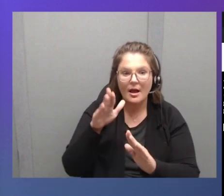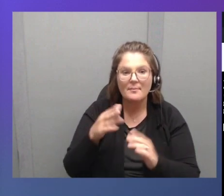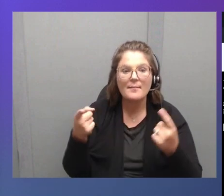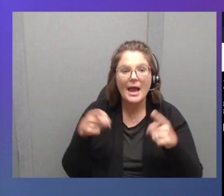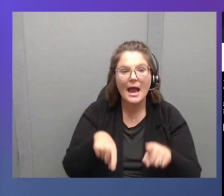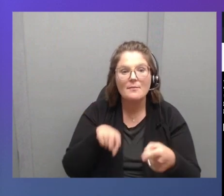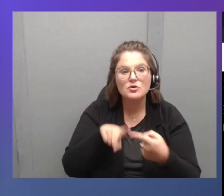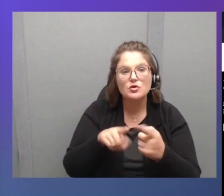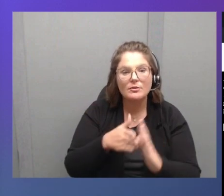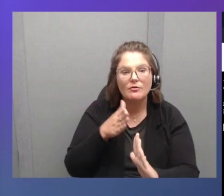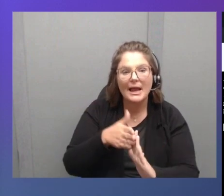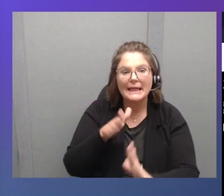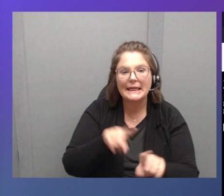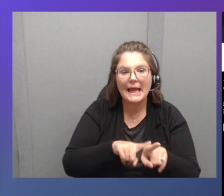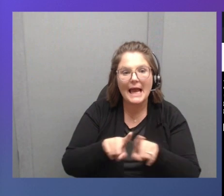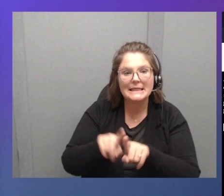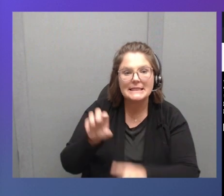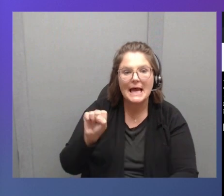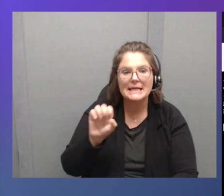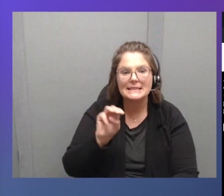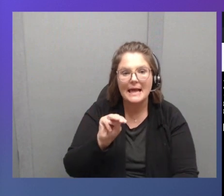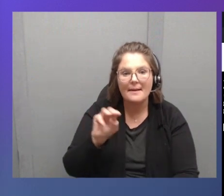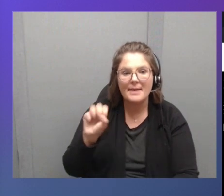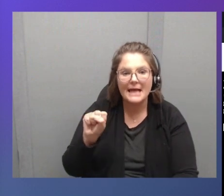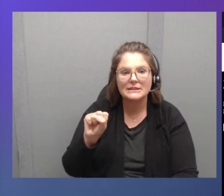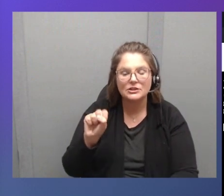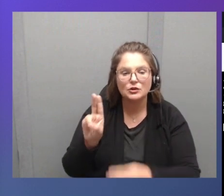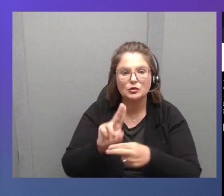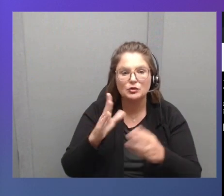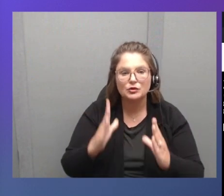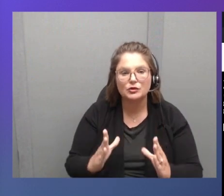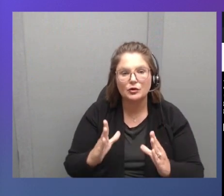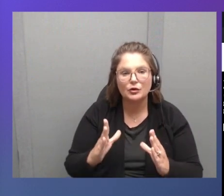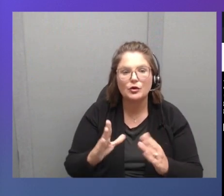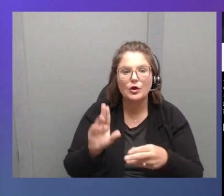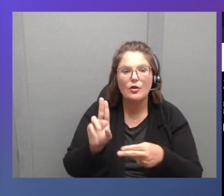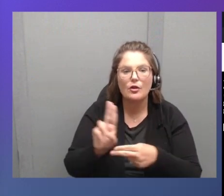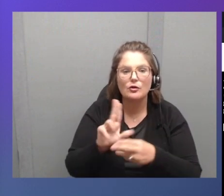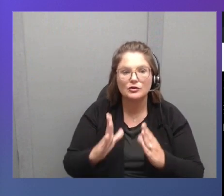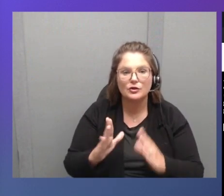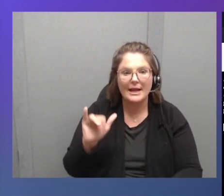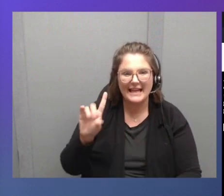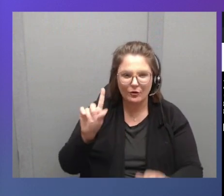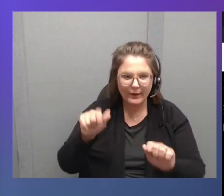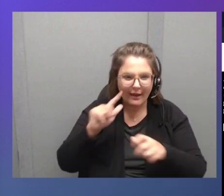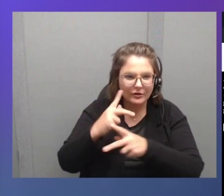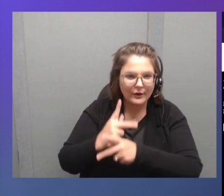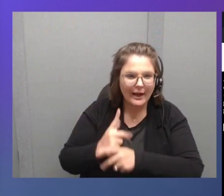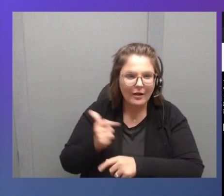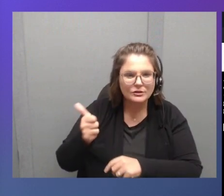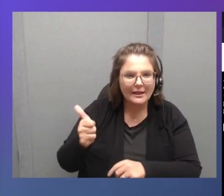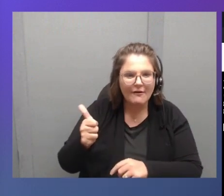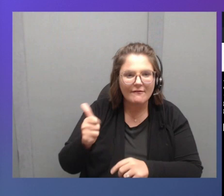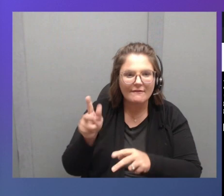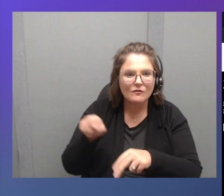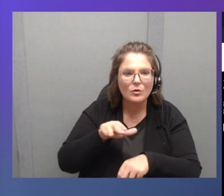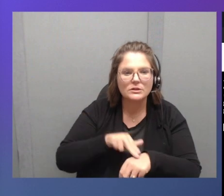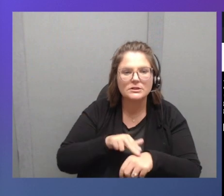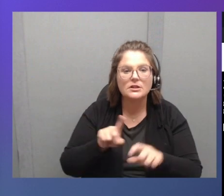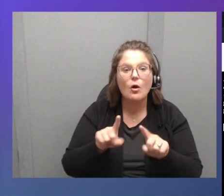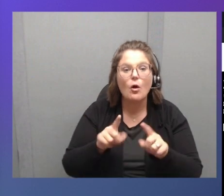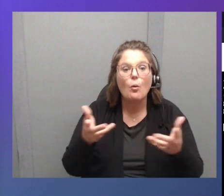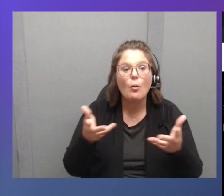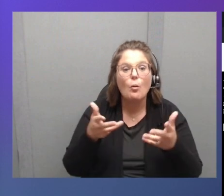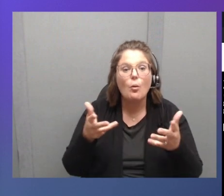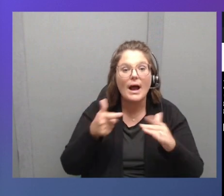the SSM user, as the user ID on the system. Okay. You can configure that yourself, of course. But what's really going on